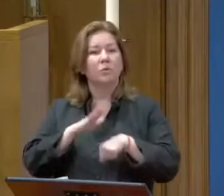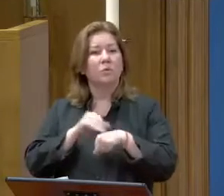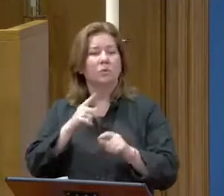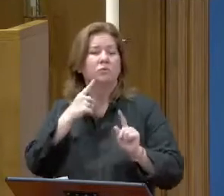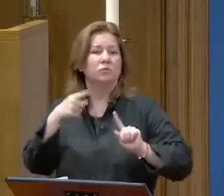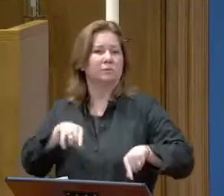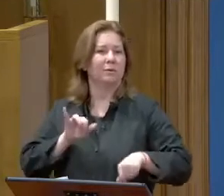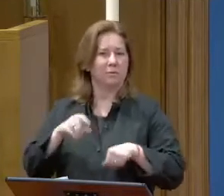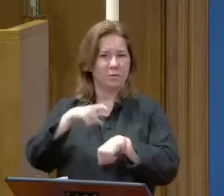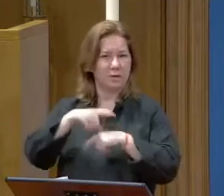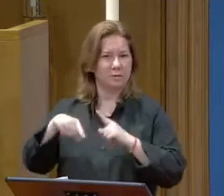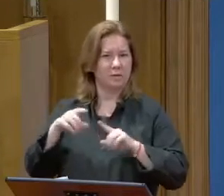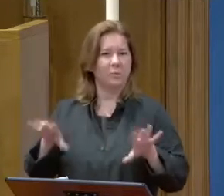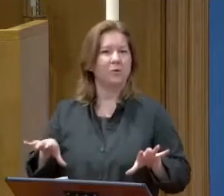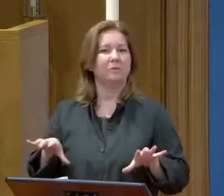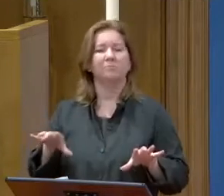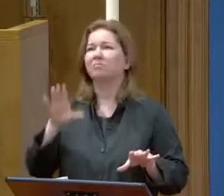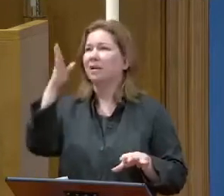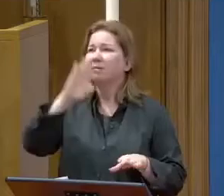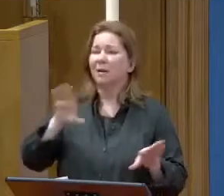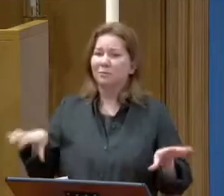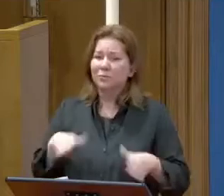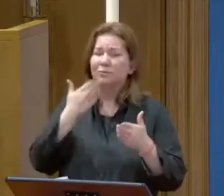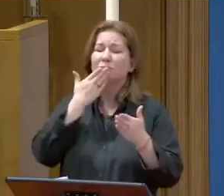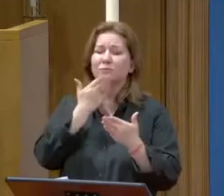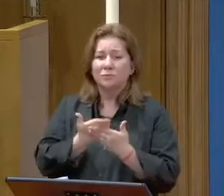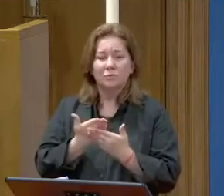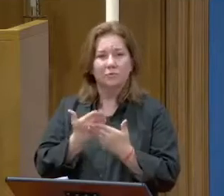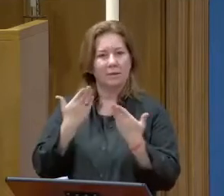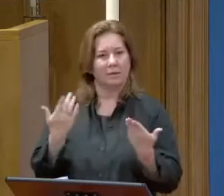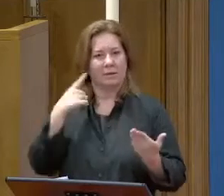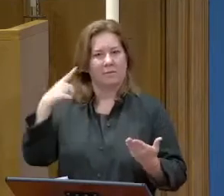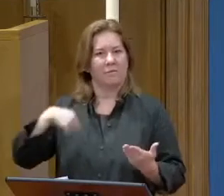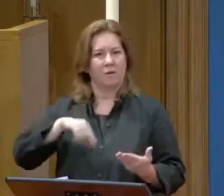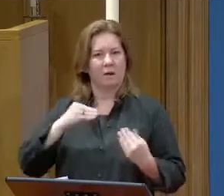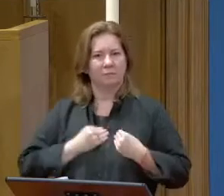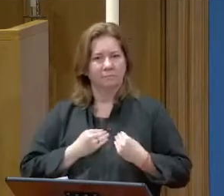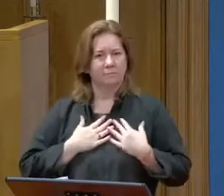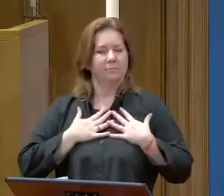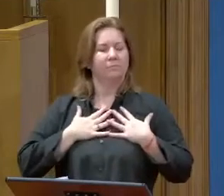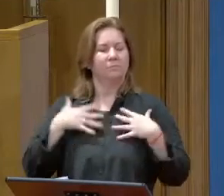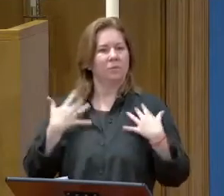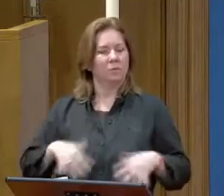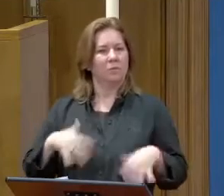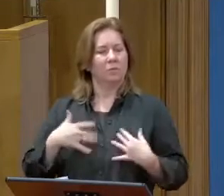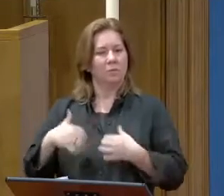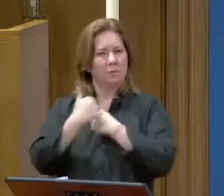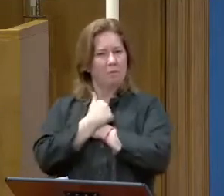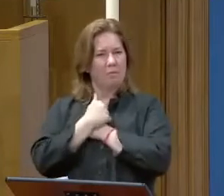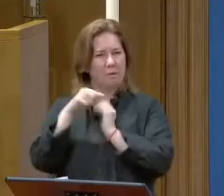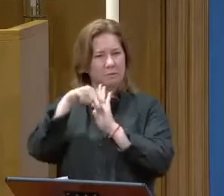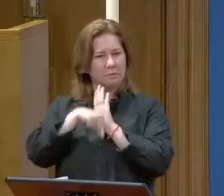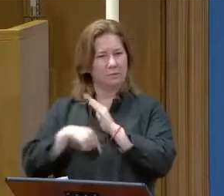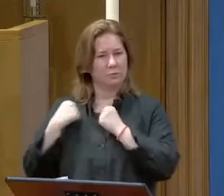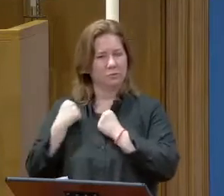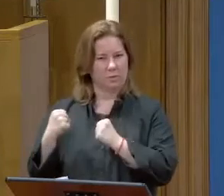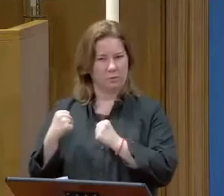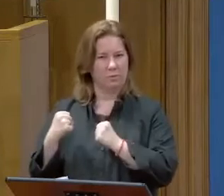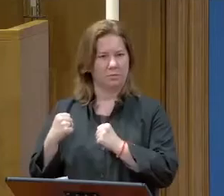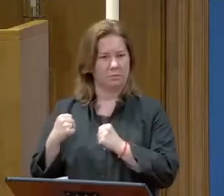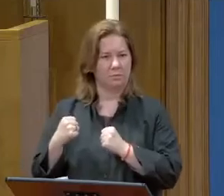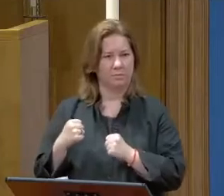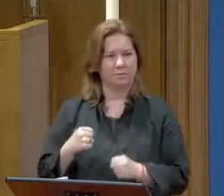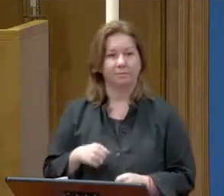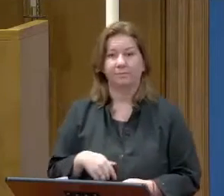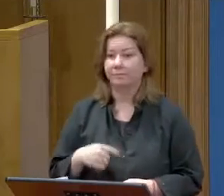Lord does great things for us, when the Lord fills our hearts with an amazing love so deep, so strong. I'd